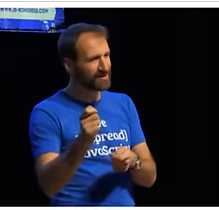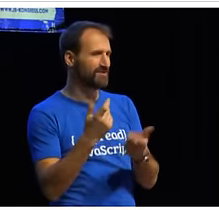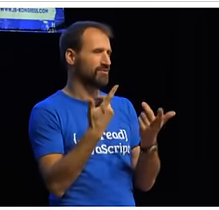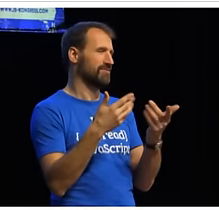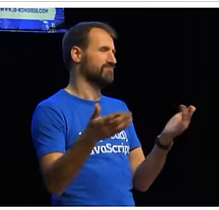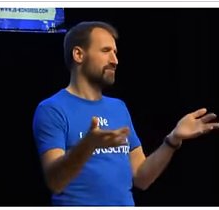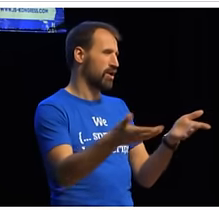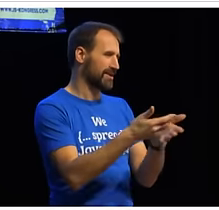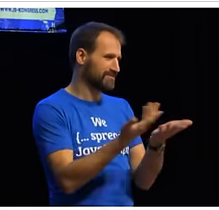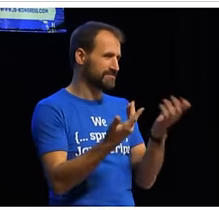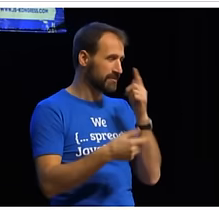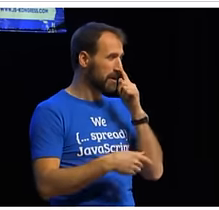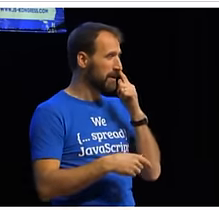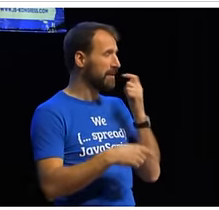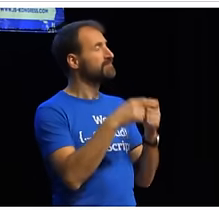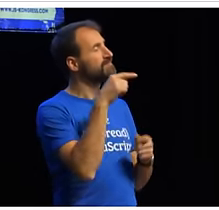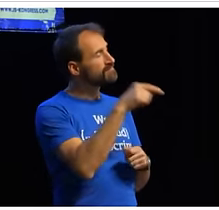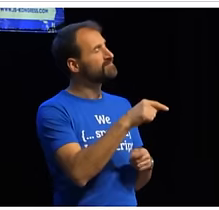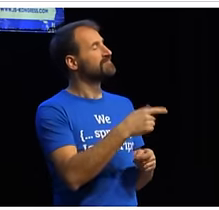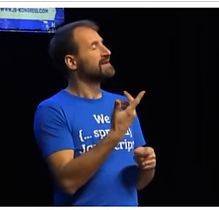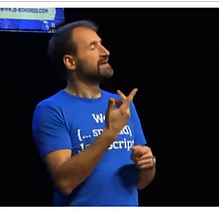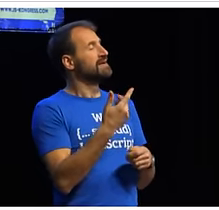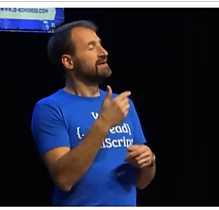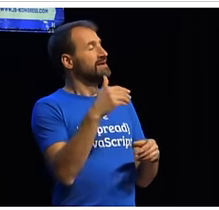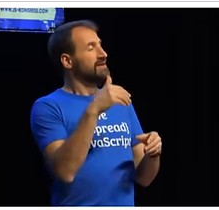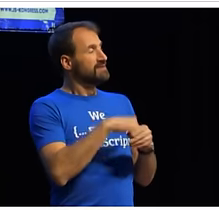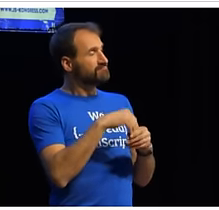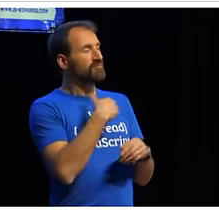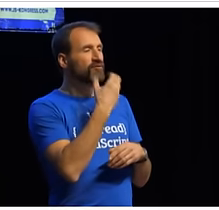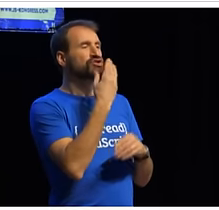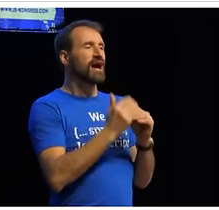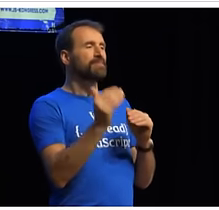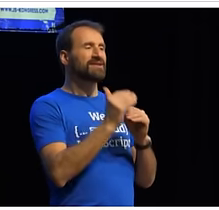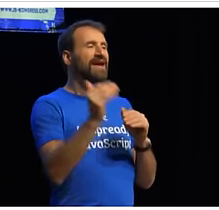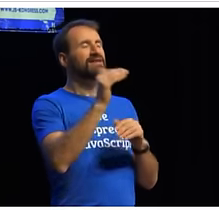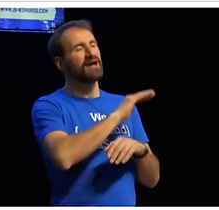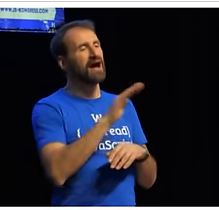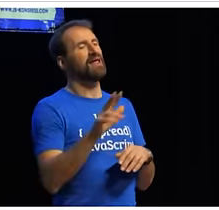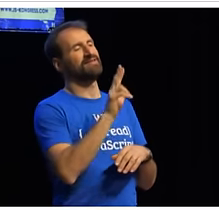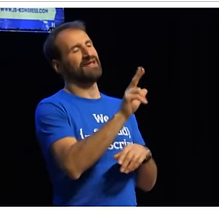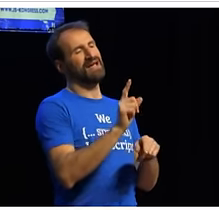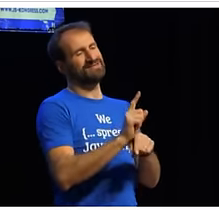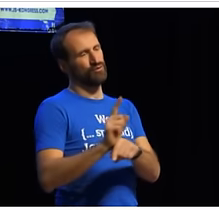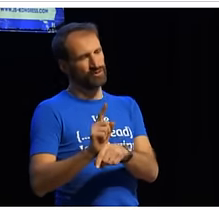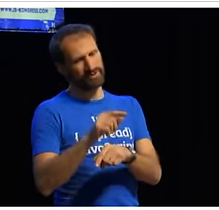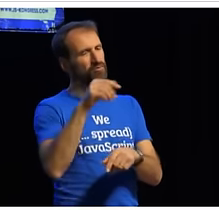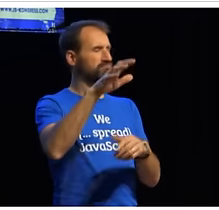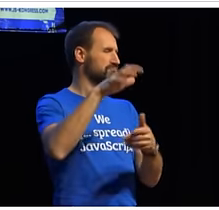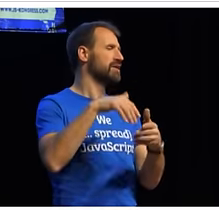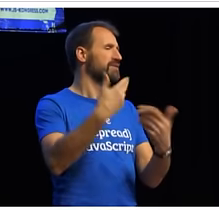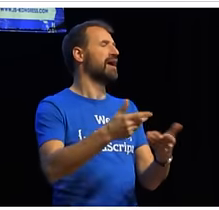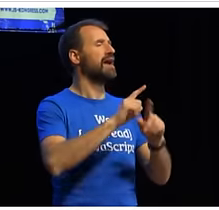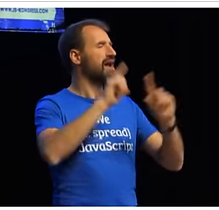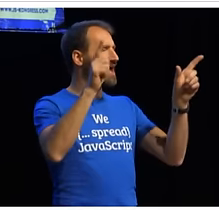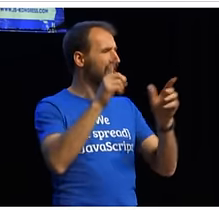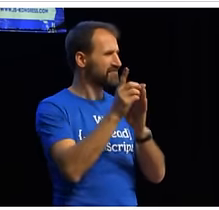update our list every 3 seconds because the list has some live data in it and we don't have a WebSocket